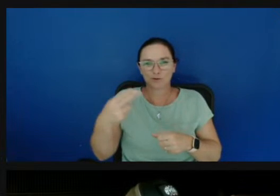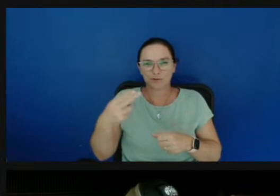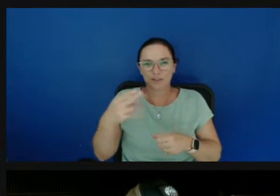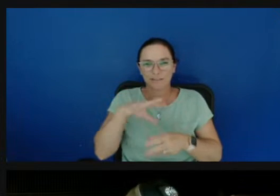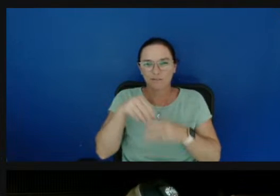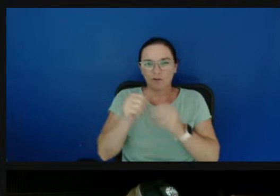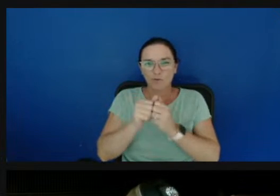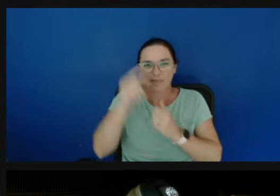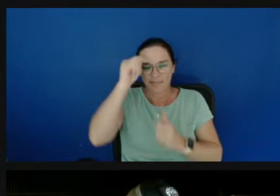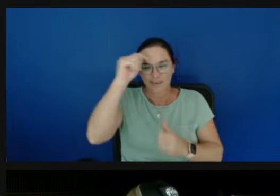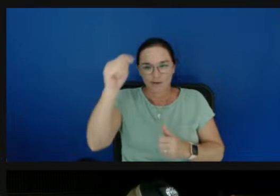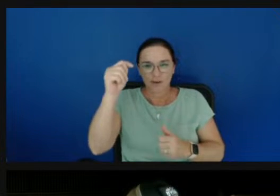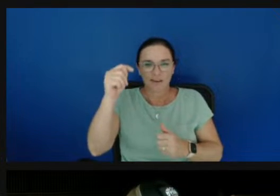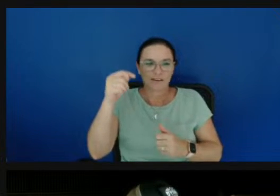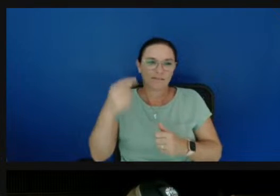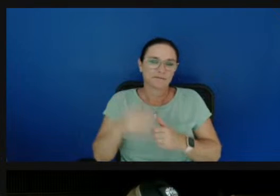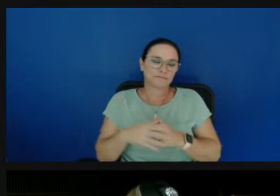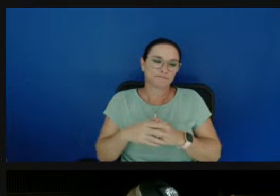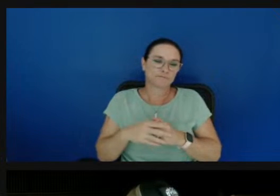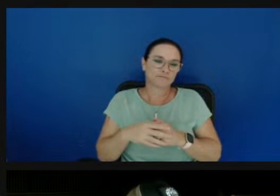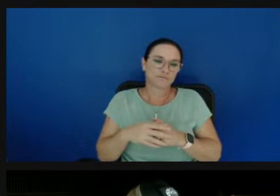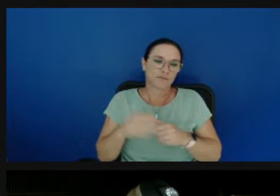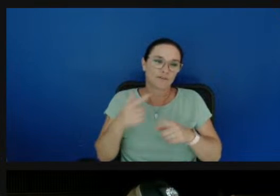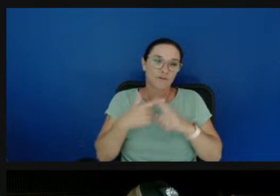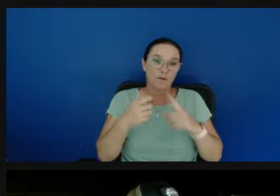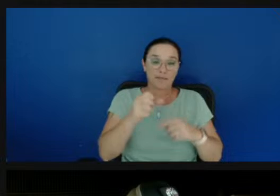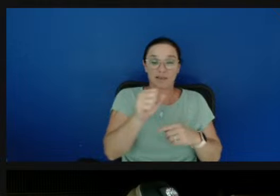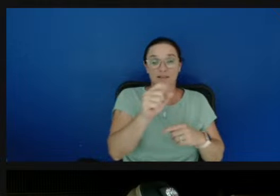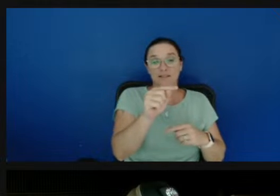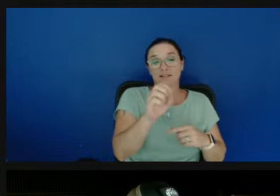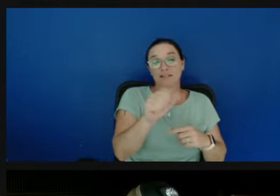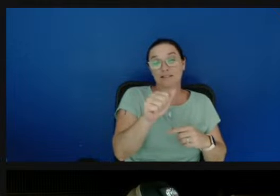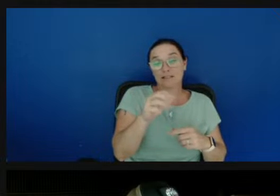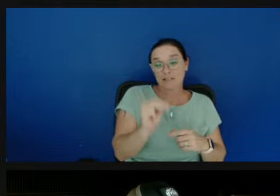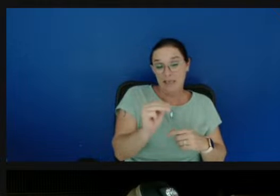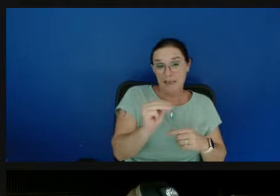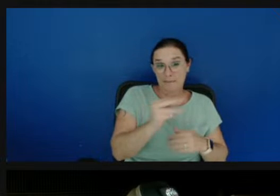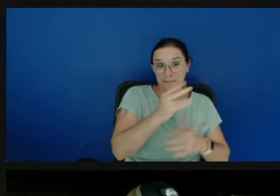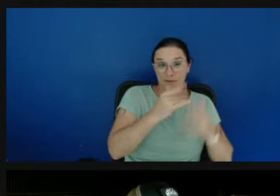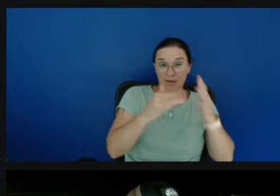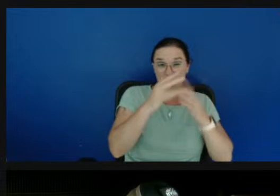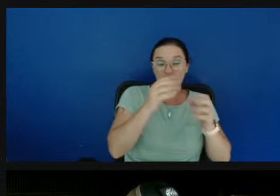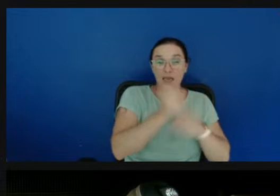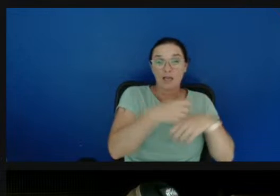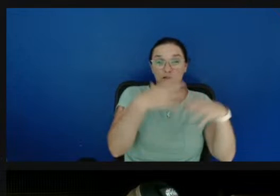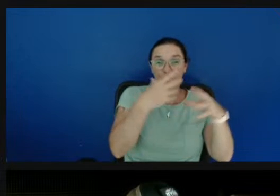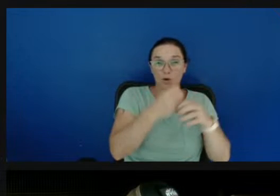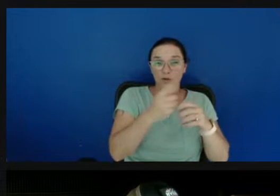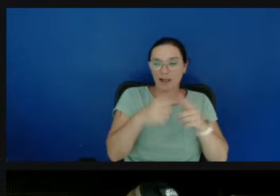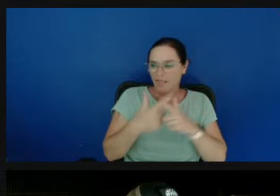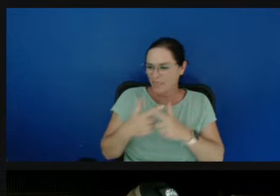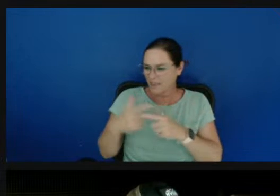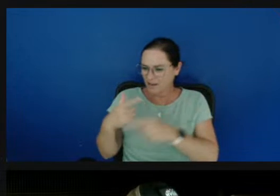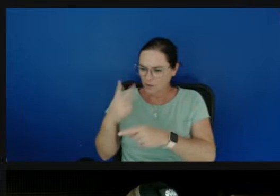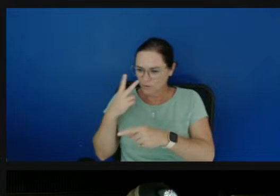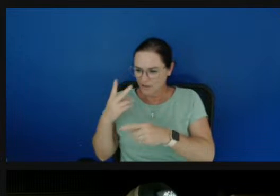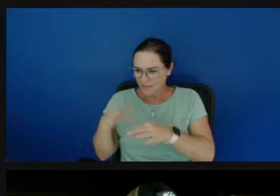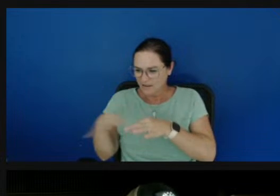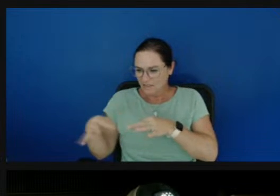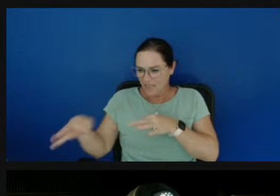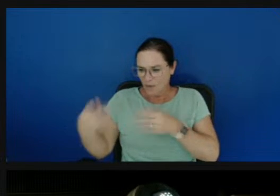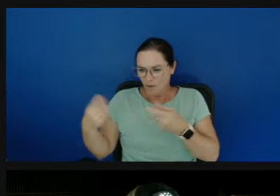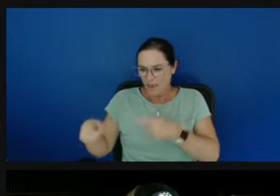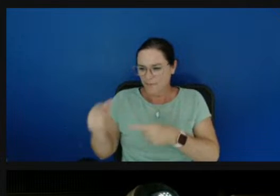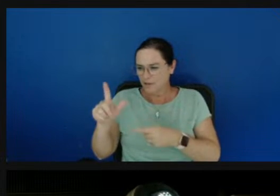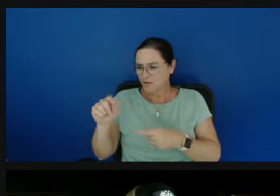theory from steam explosions to now expecting a delay, which we saw in 2018, and then what might have actually happened in